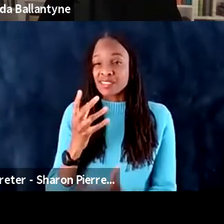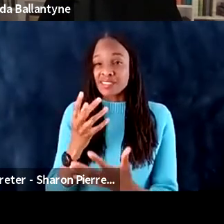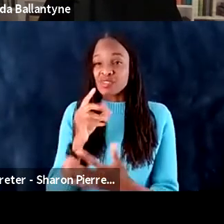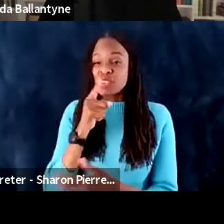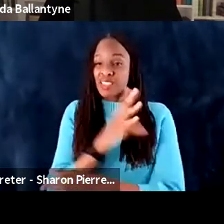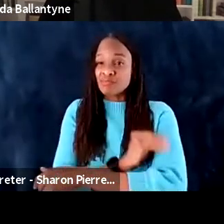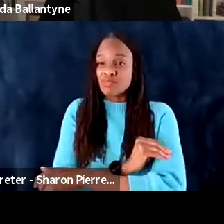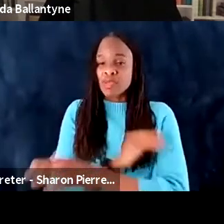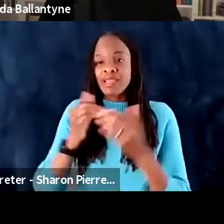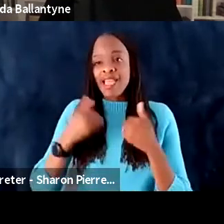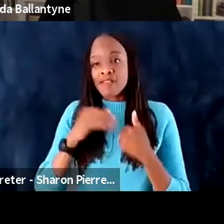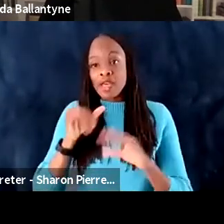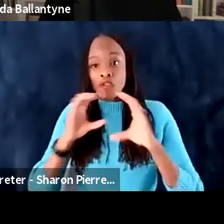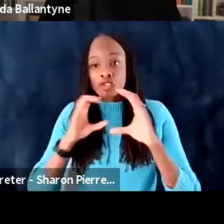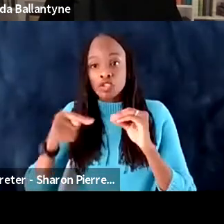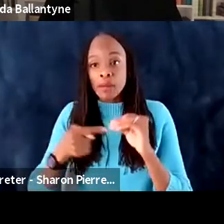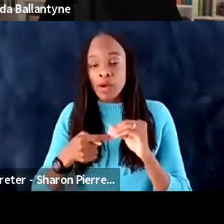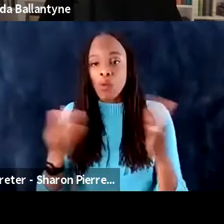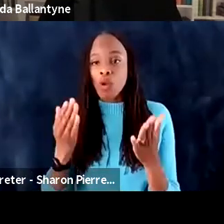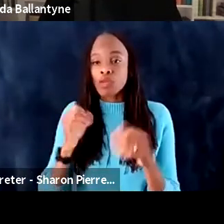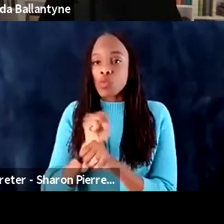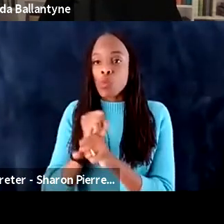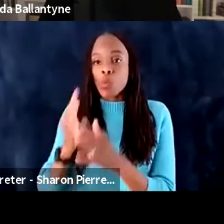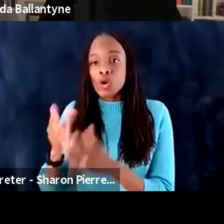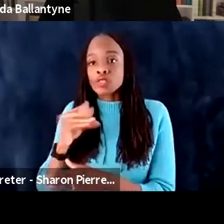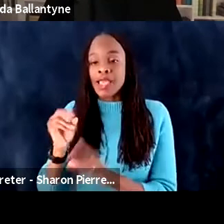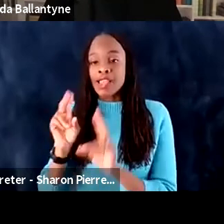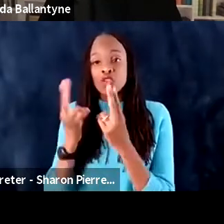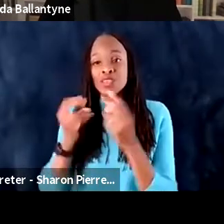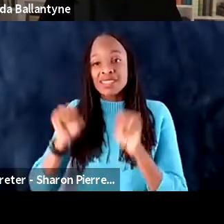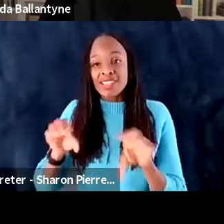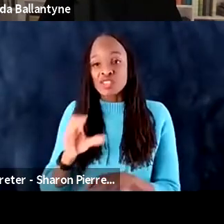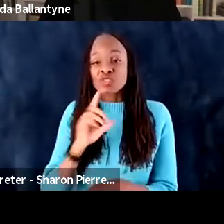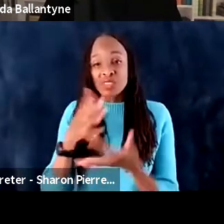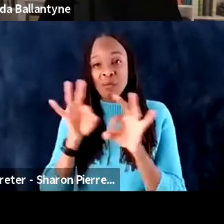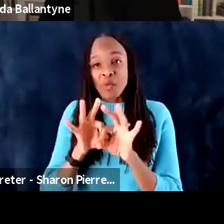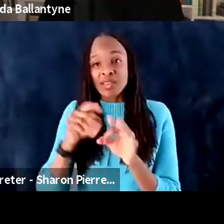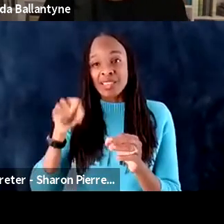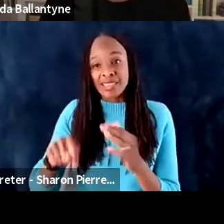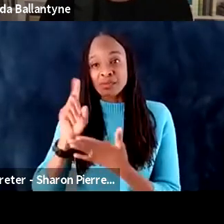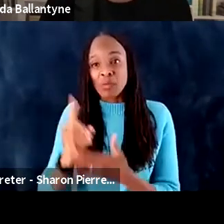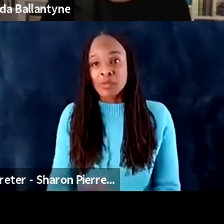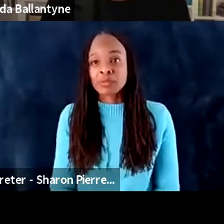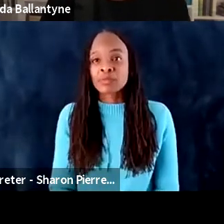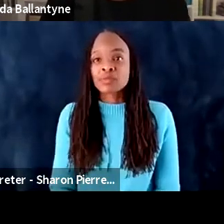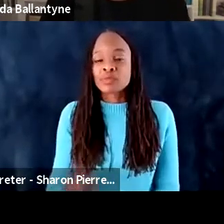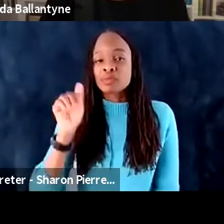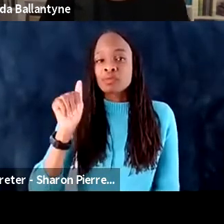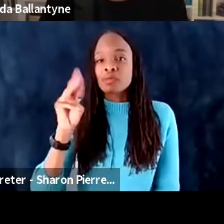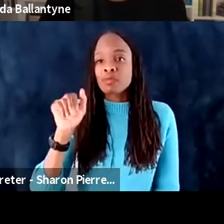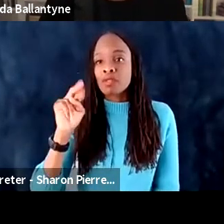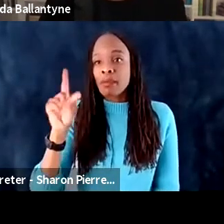so having this conversation about what workers and unions can do is critical at this moment. Thank you so much,